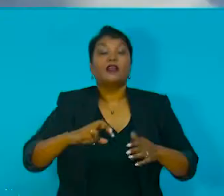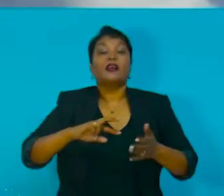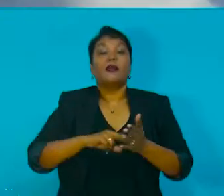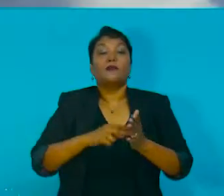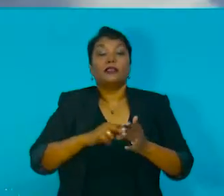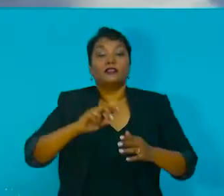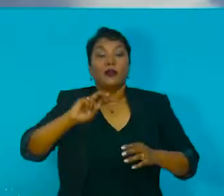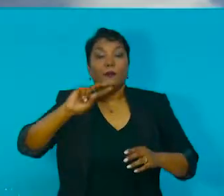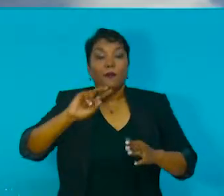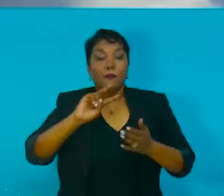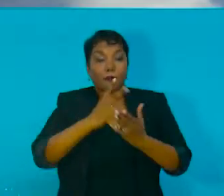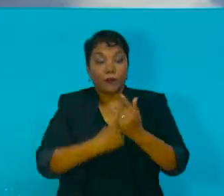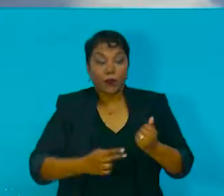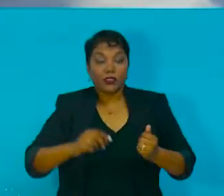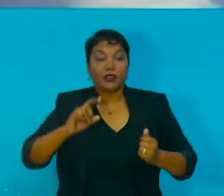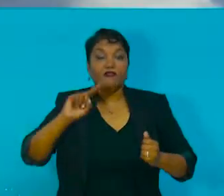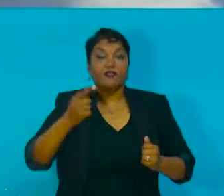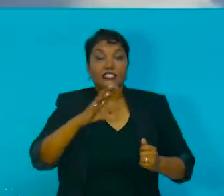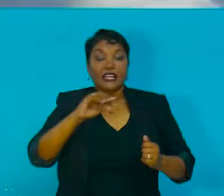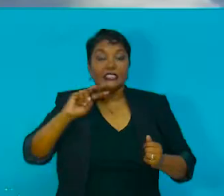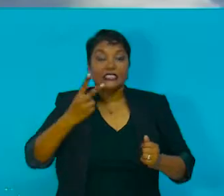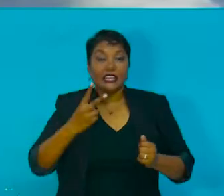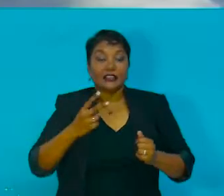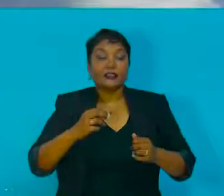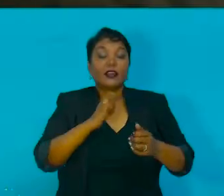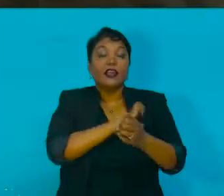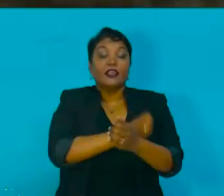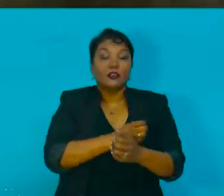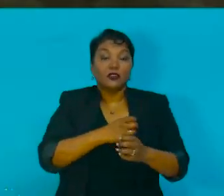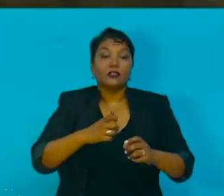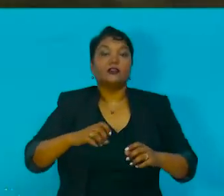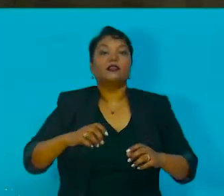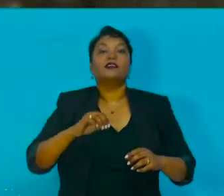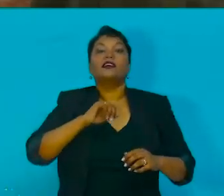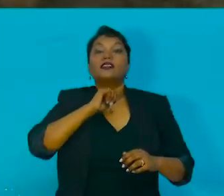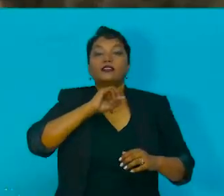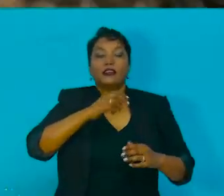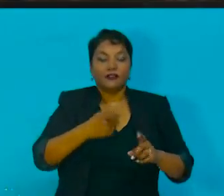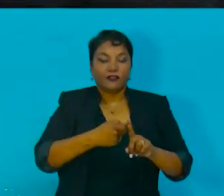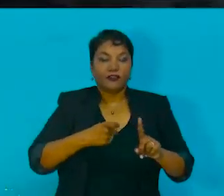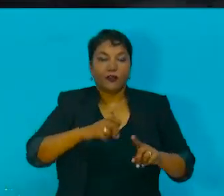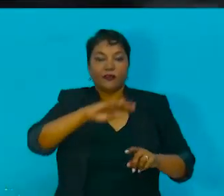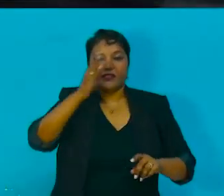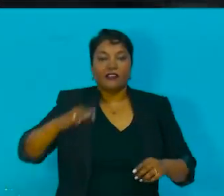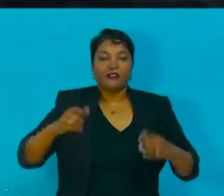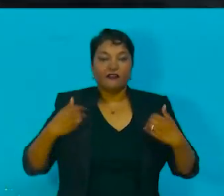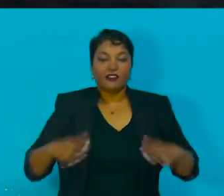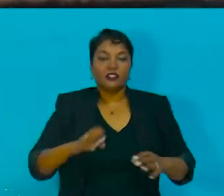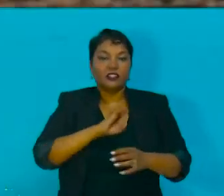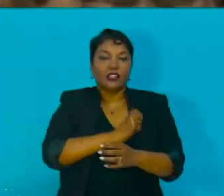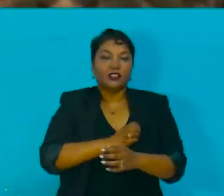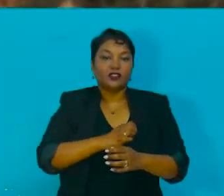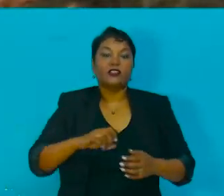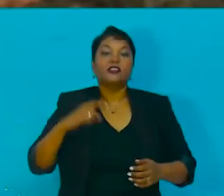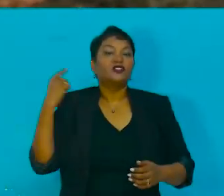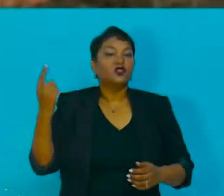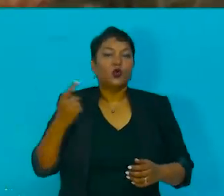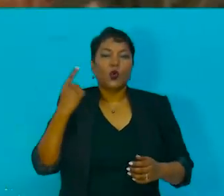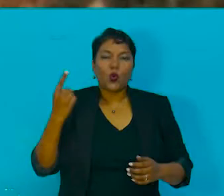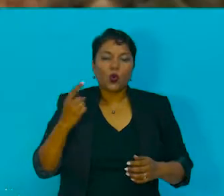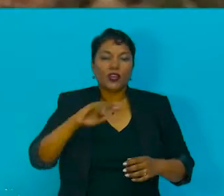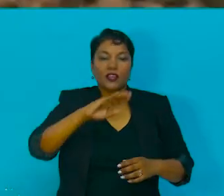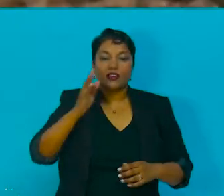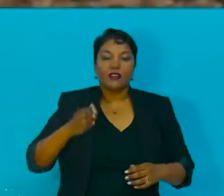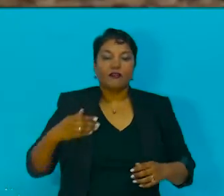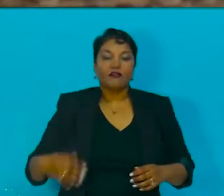seek an auxiliary power source to provide redundancy. The Shaka Shakari cell site is perhaps the only installation